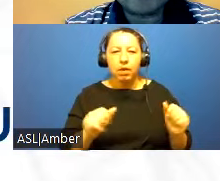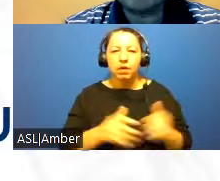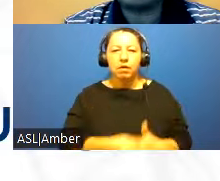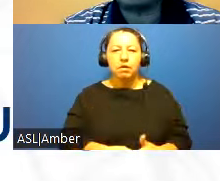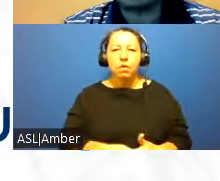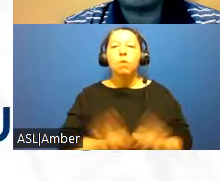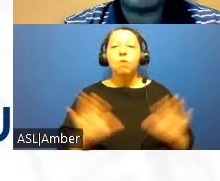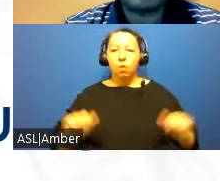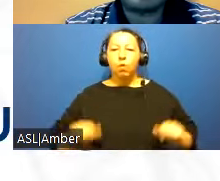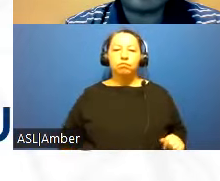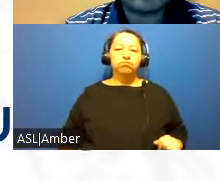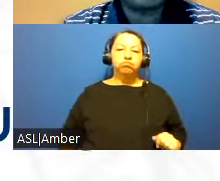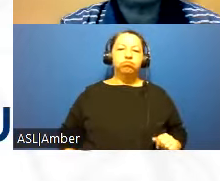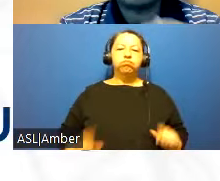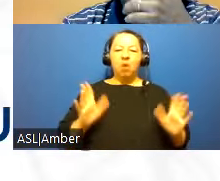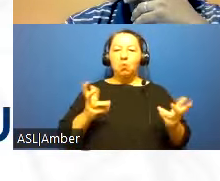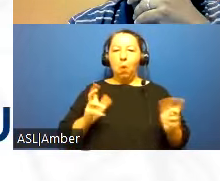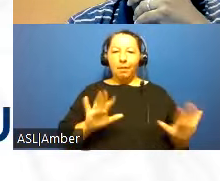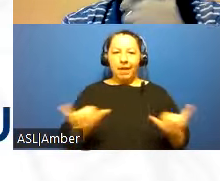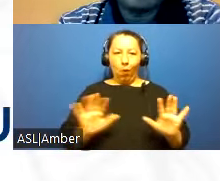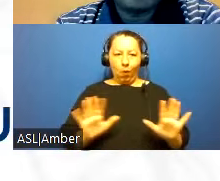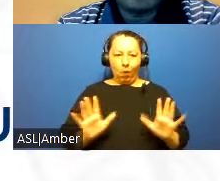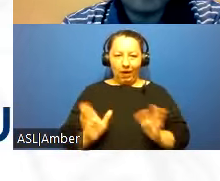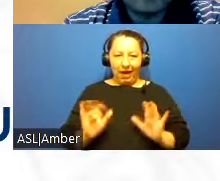get this organized here.